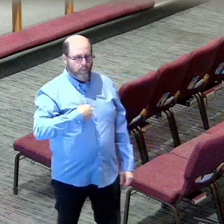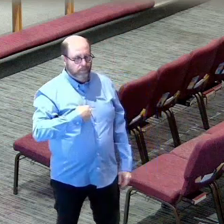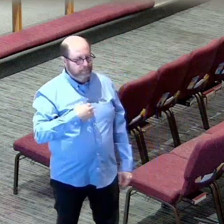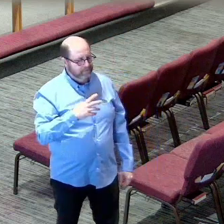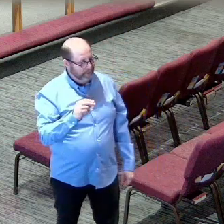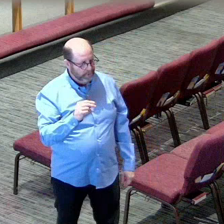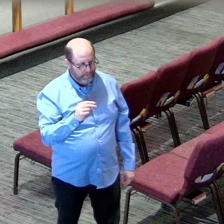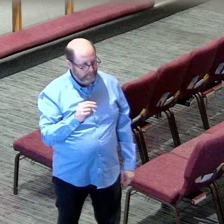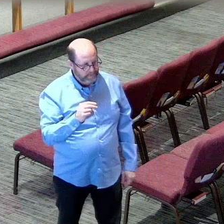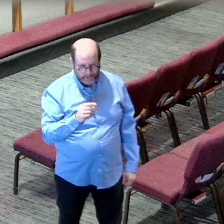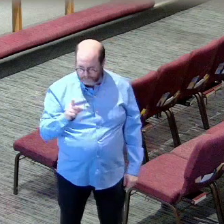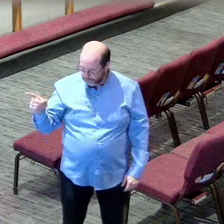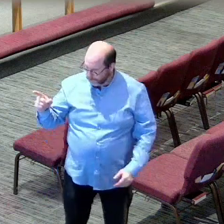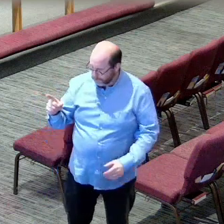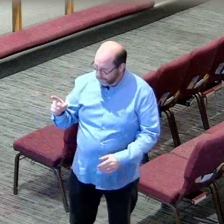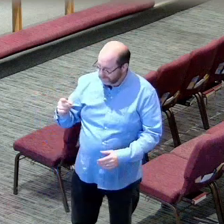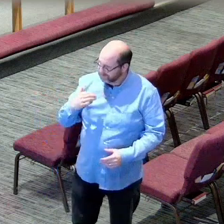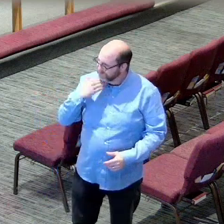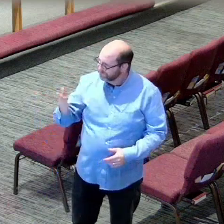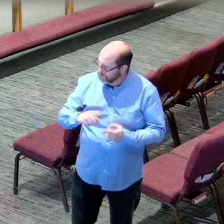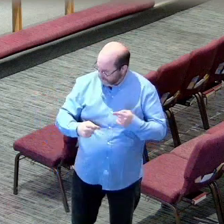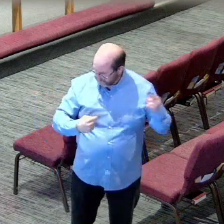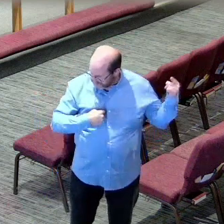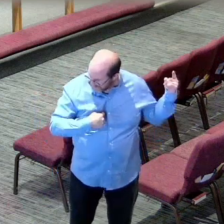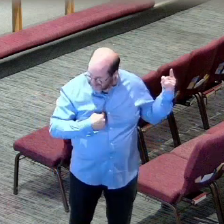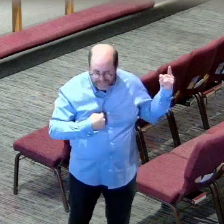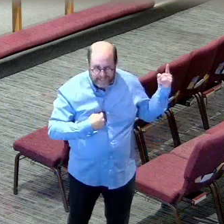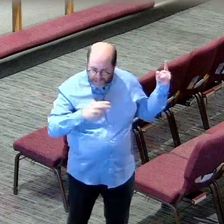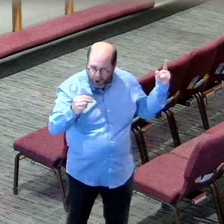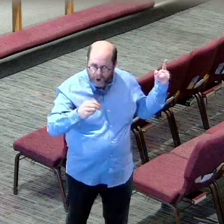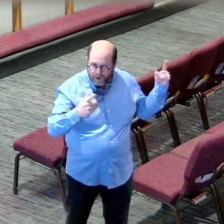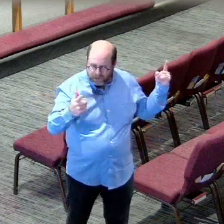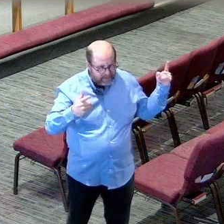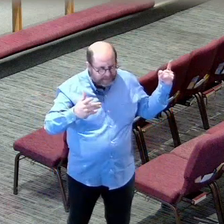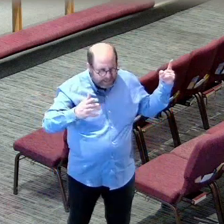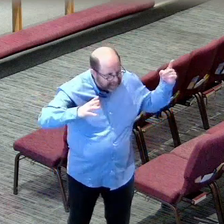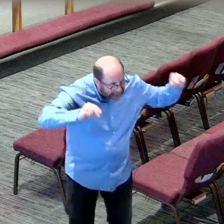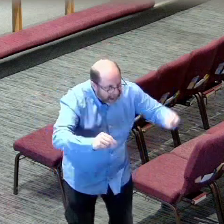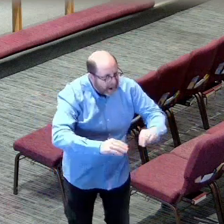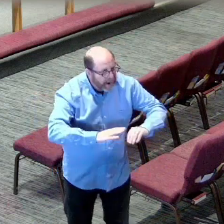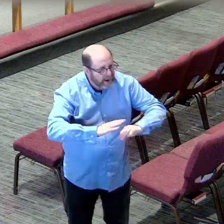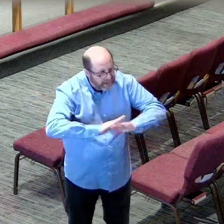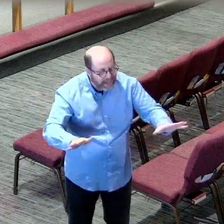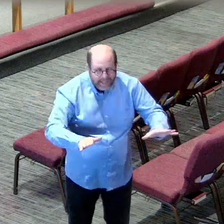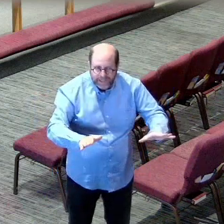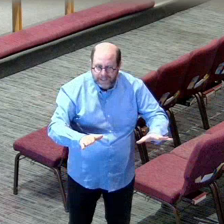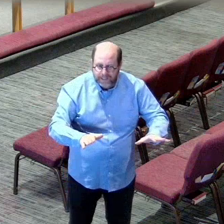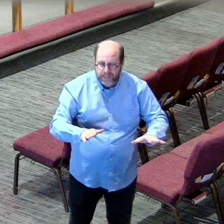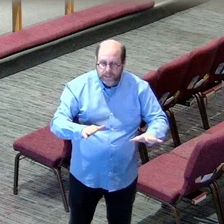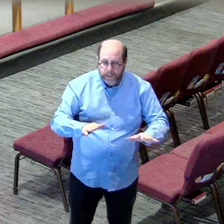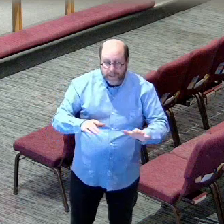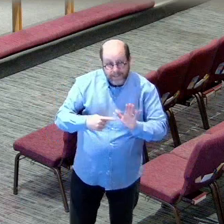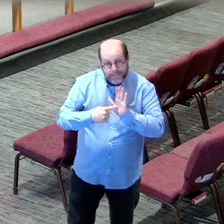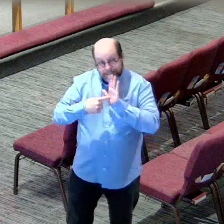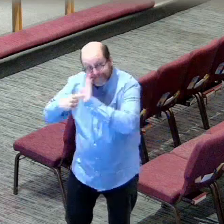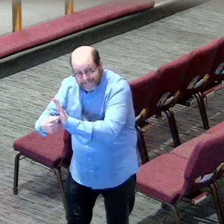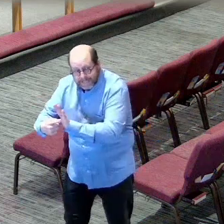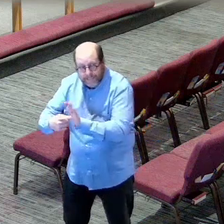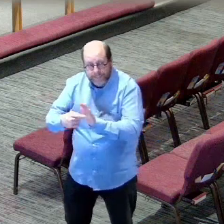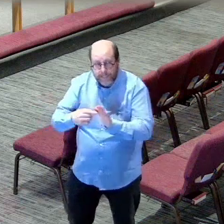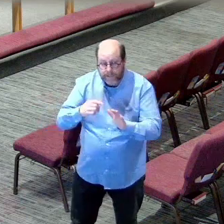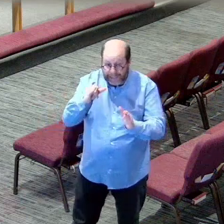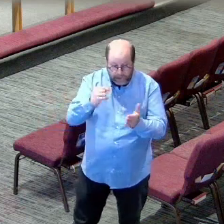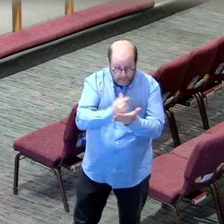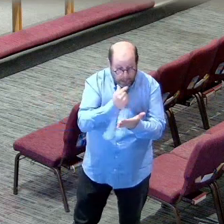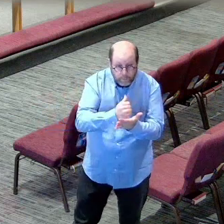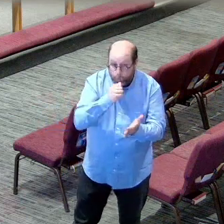word. And let me add, sermons that don't uncover sin, that do not